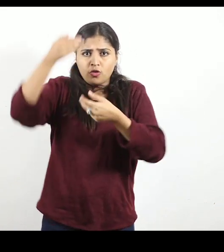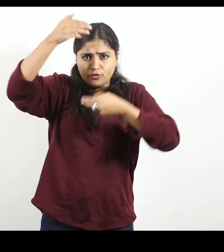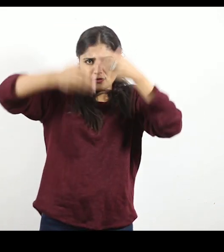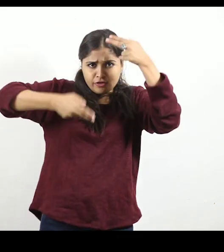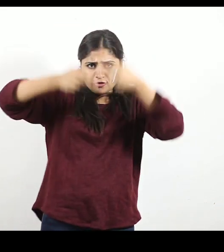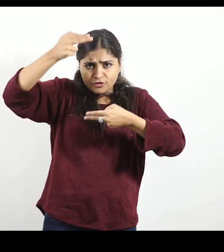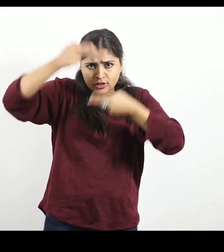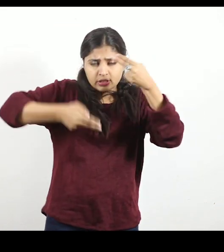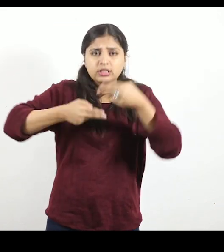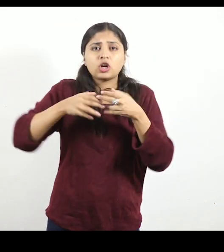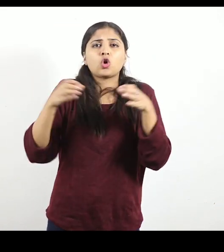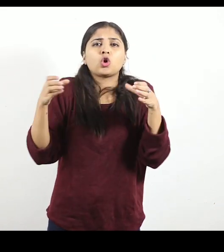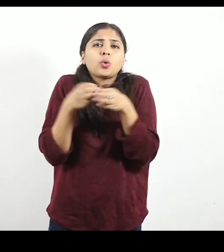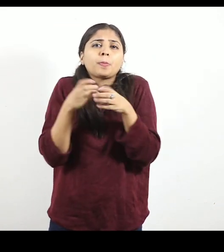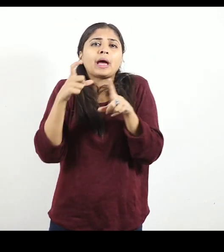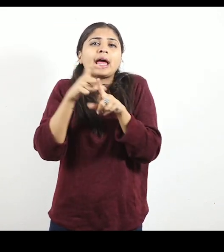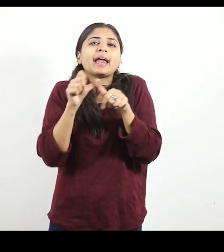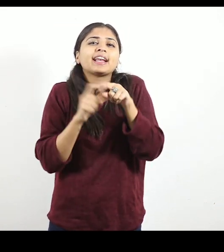grouping data.